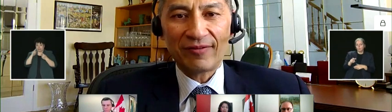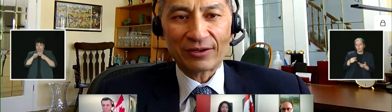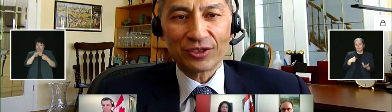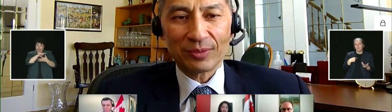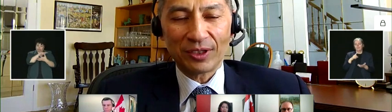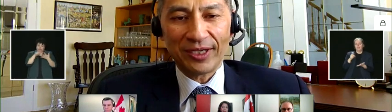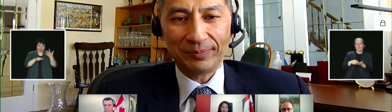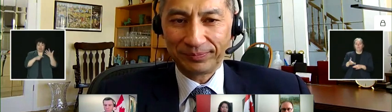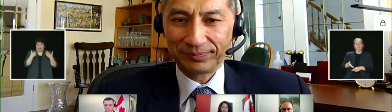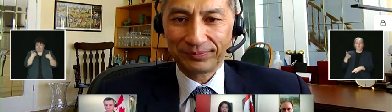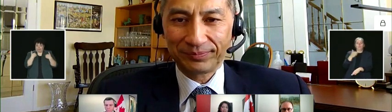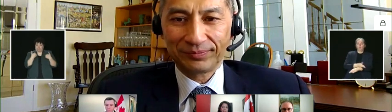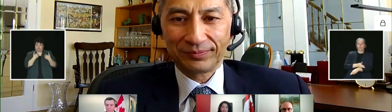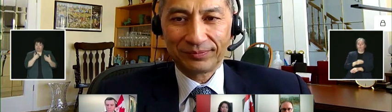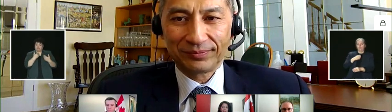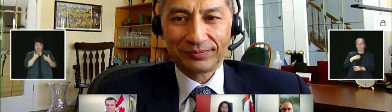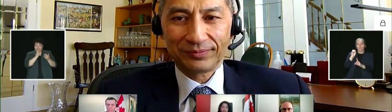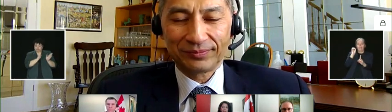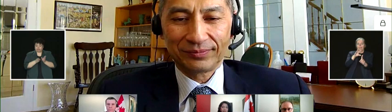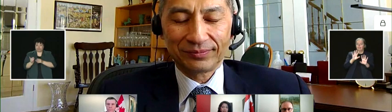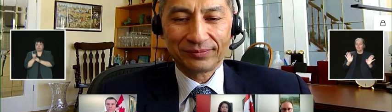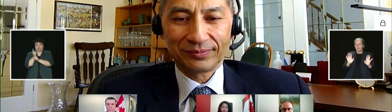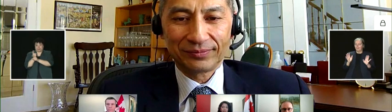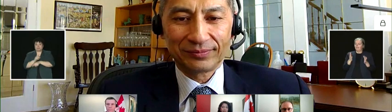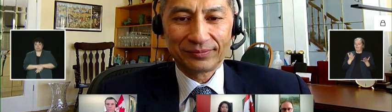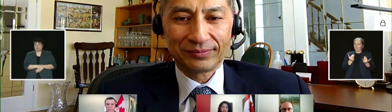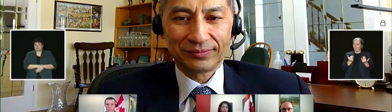the factors in play.